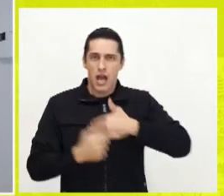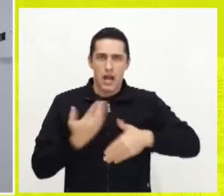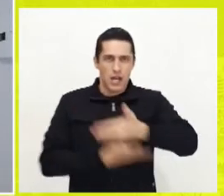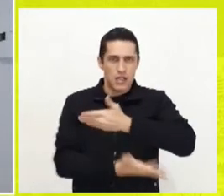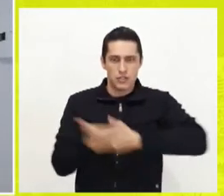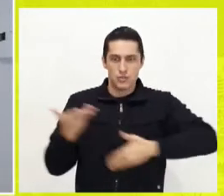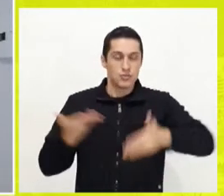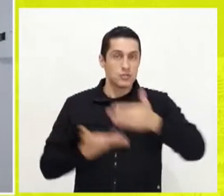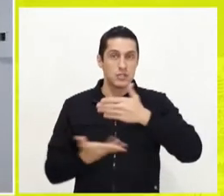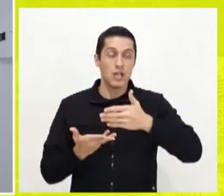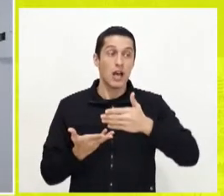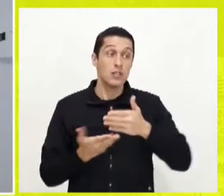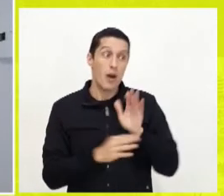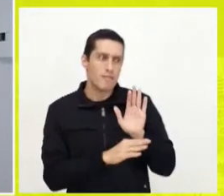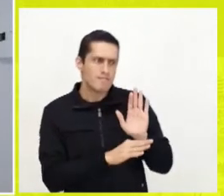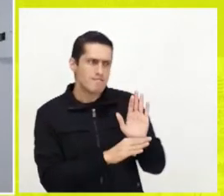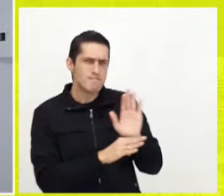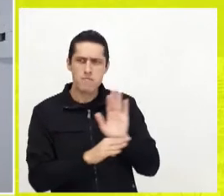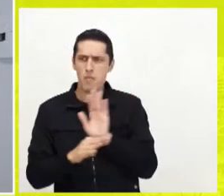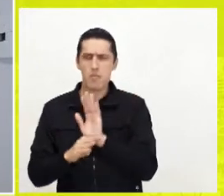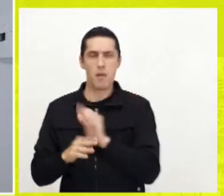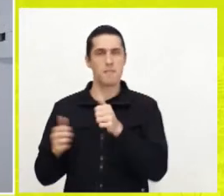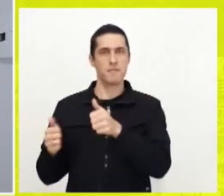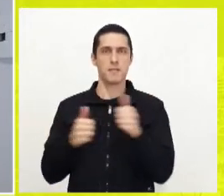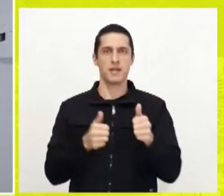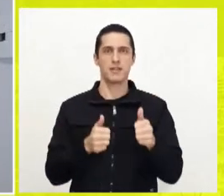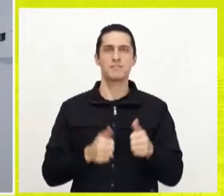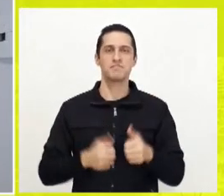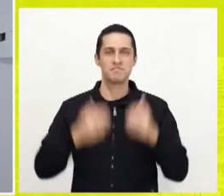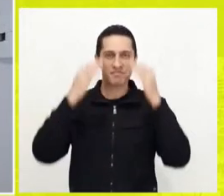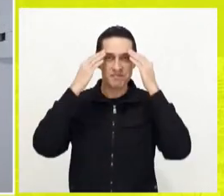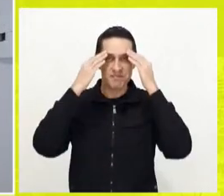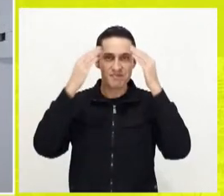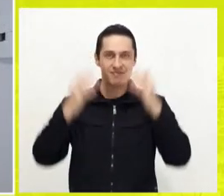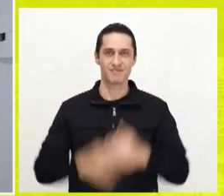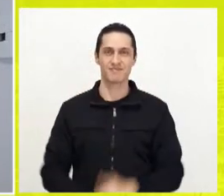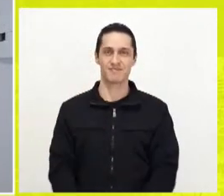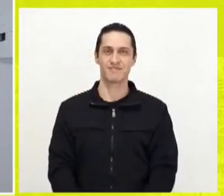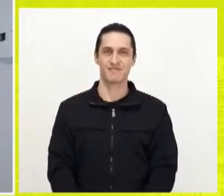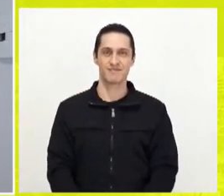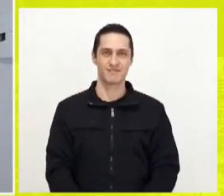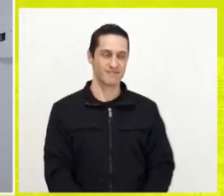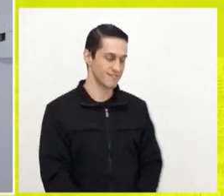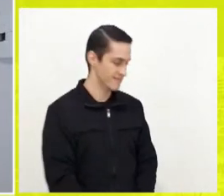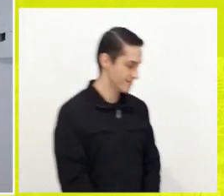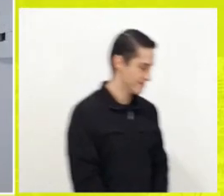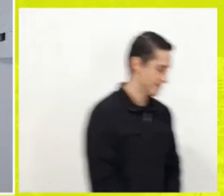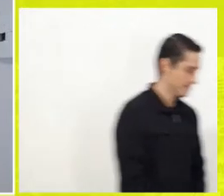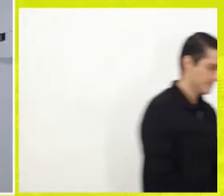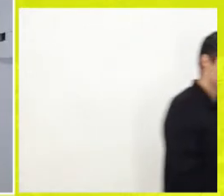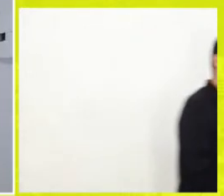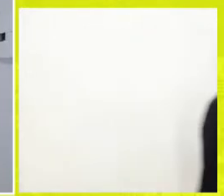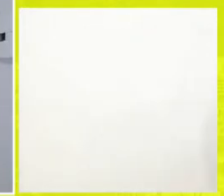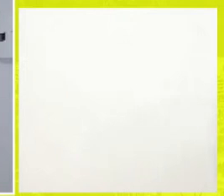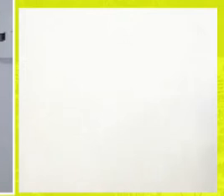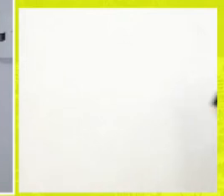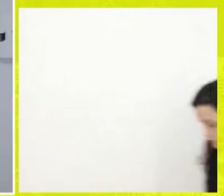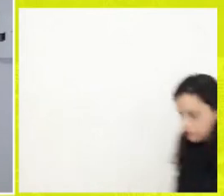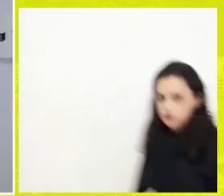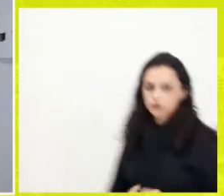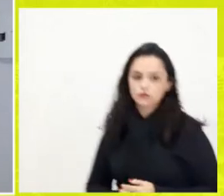uh key collaborator abandoned abandon the boat before you reach your objective thank you